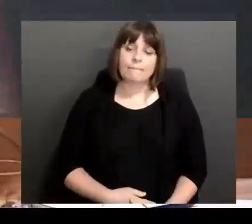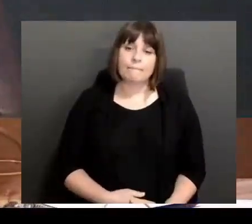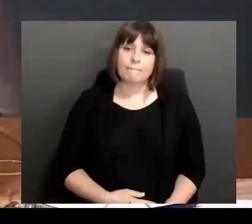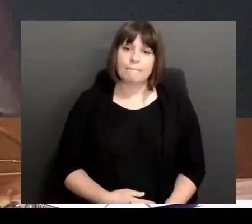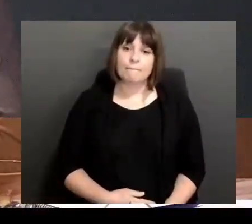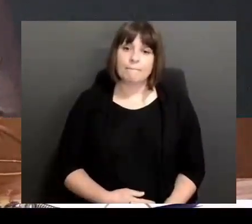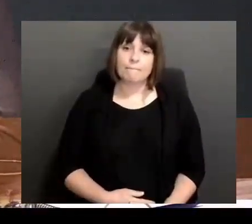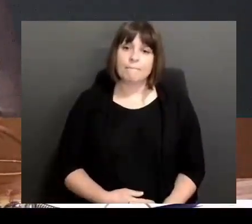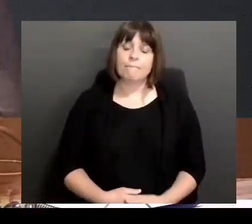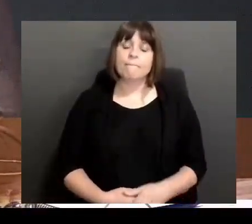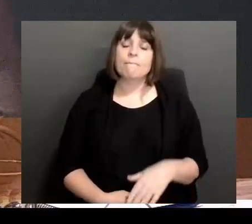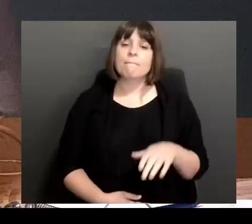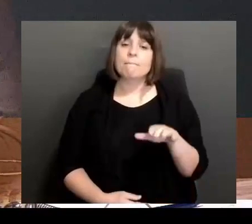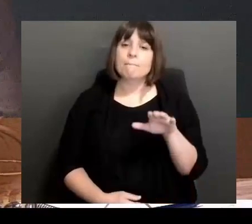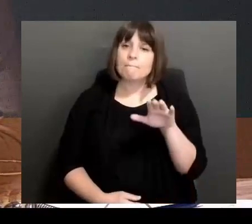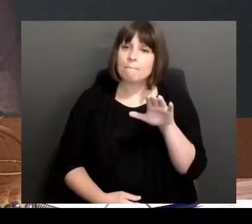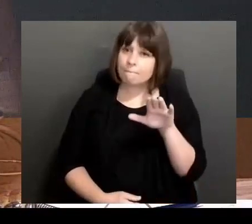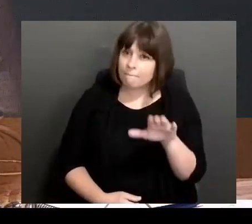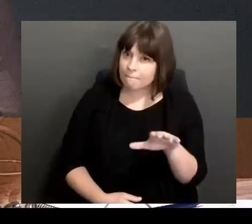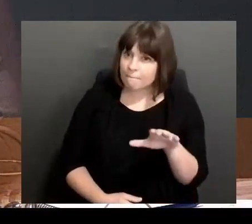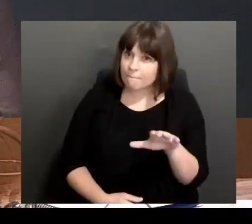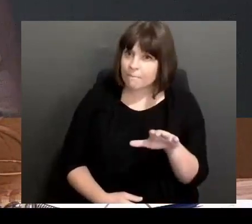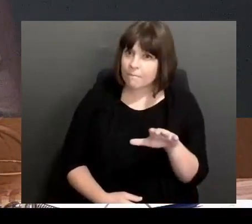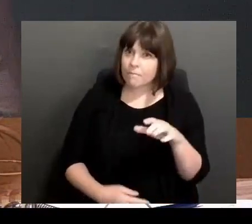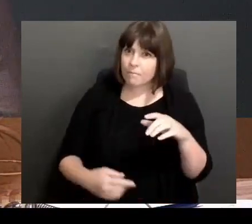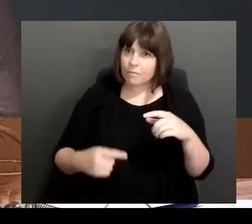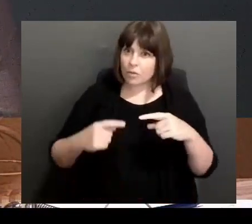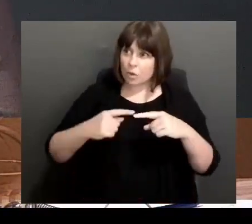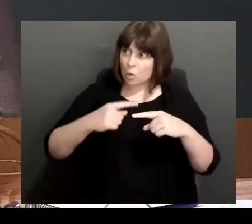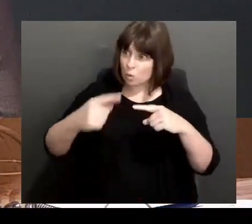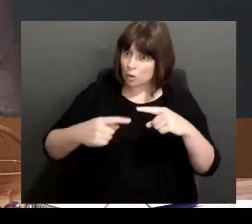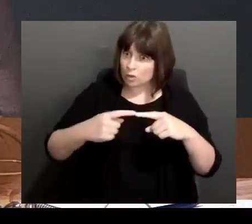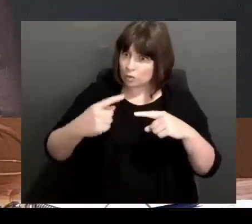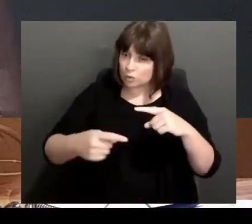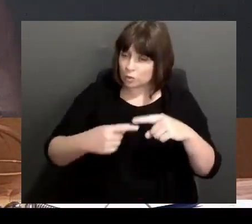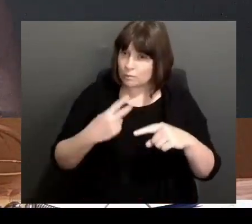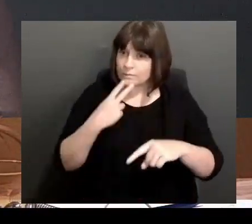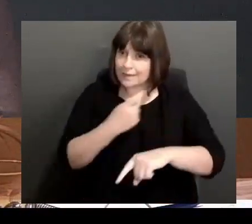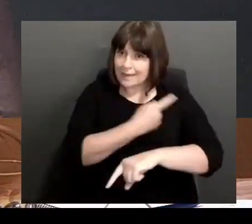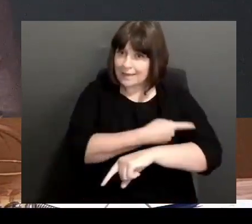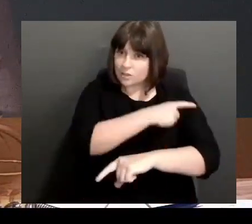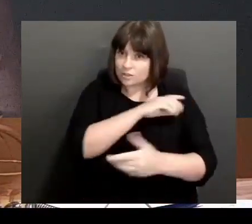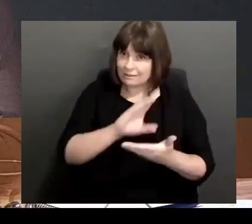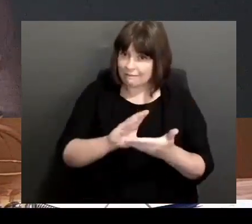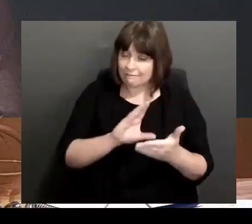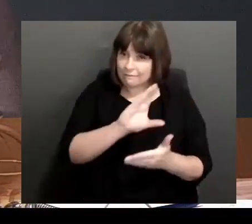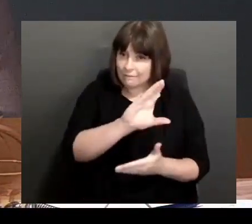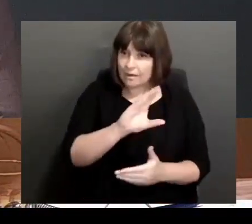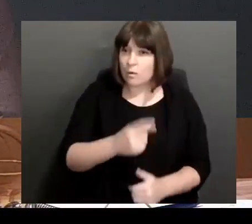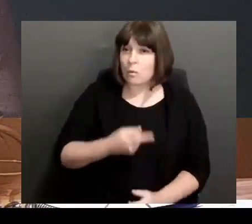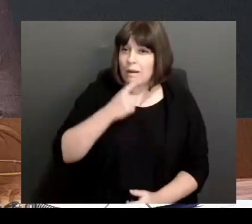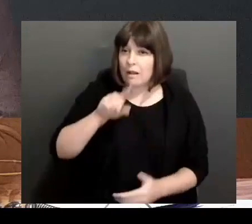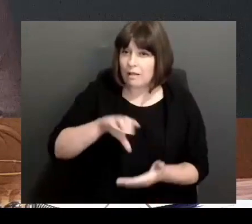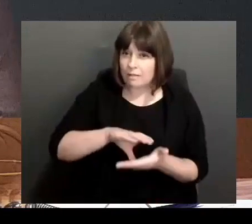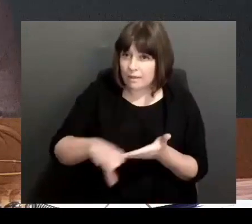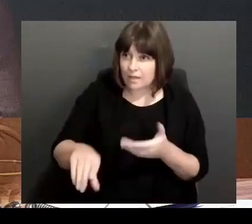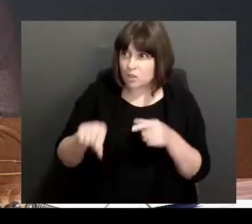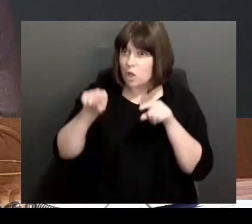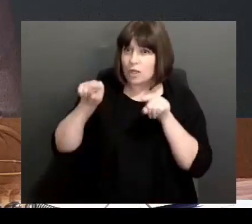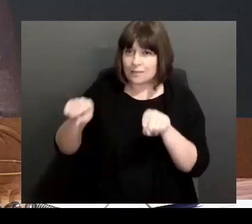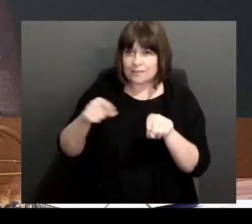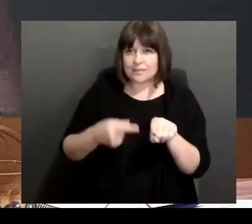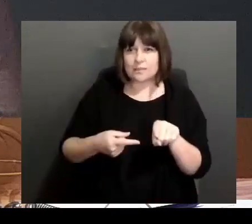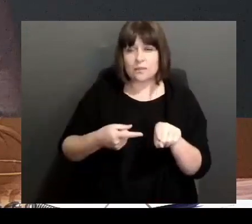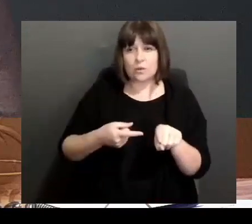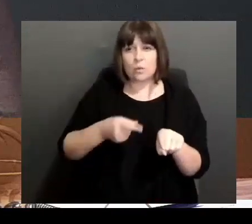funding, renewable energy funding, it was $100,000. This fund is $100,000 directly targeted